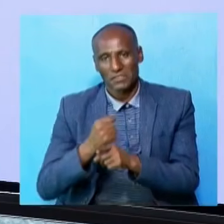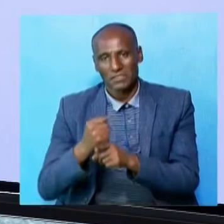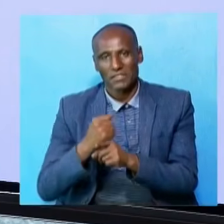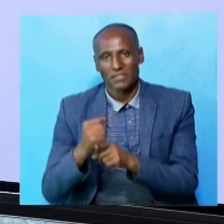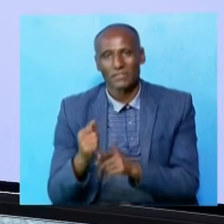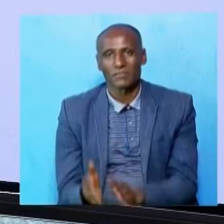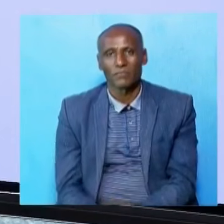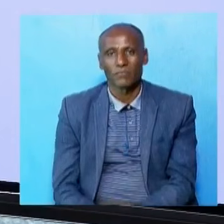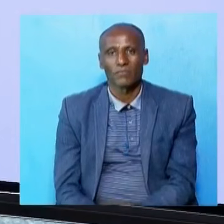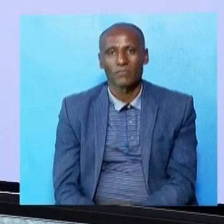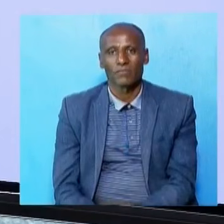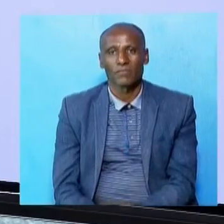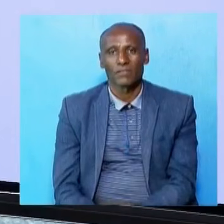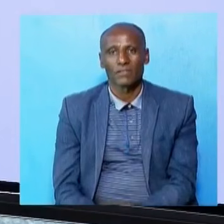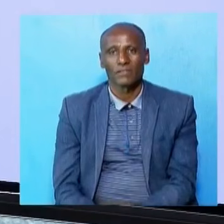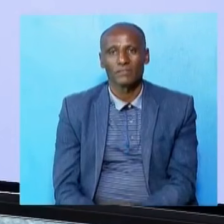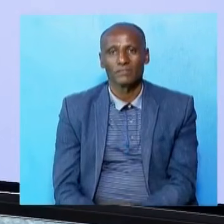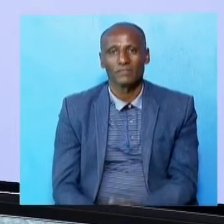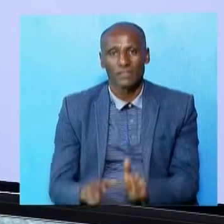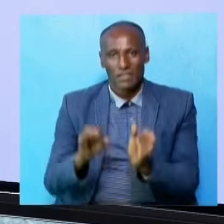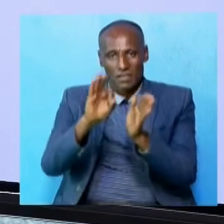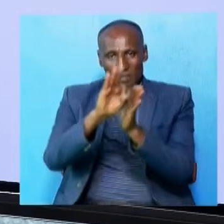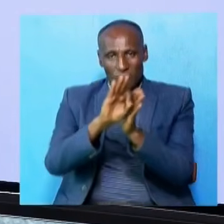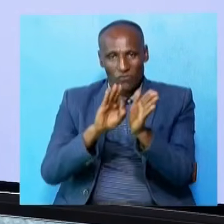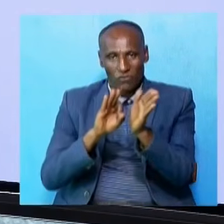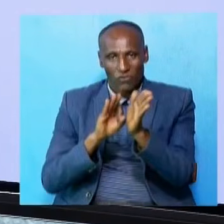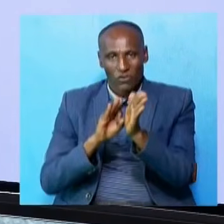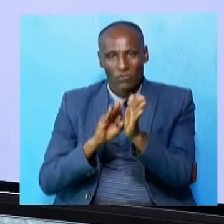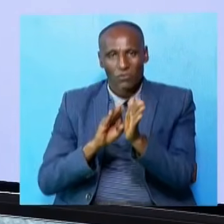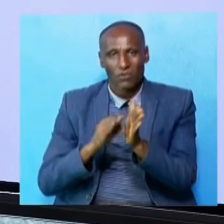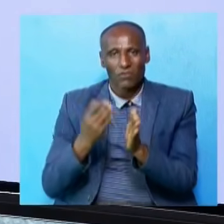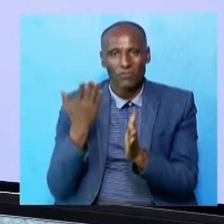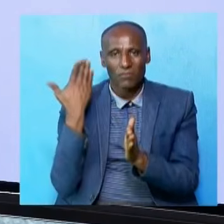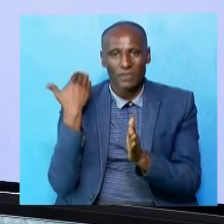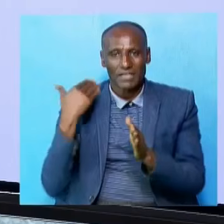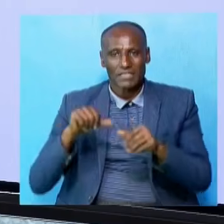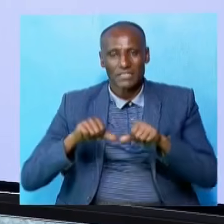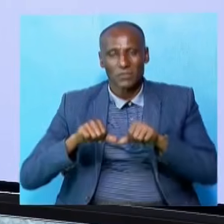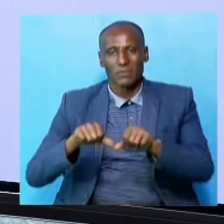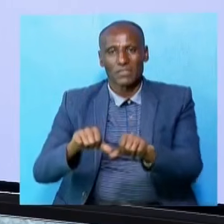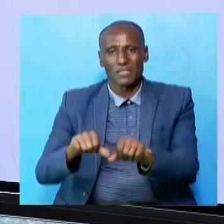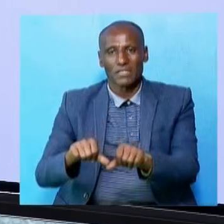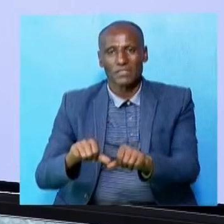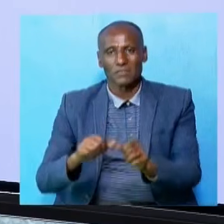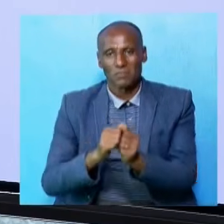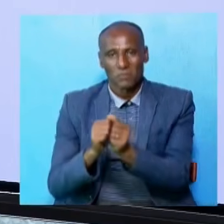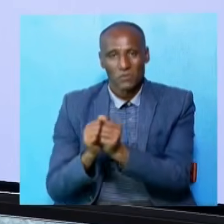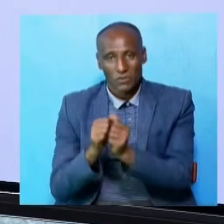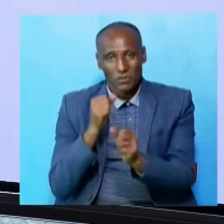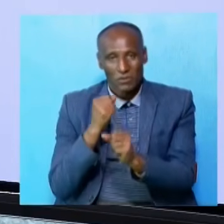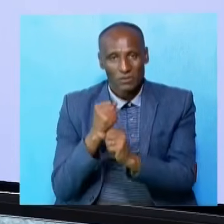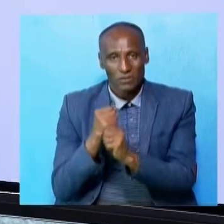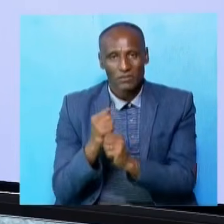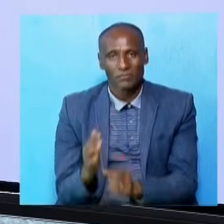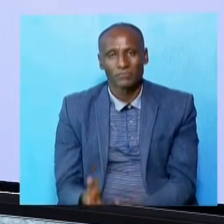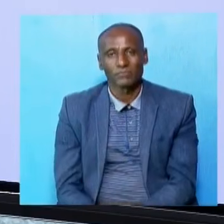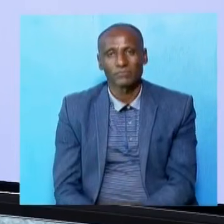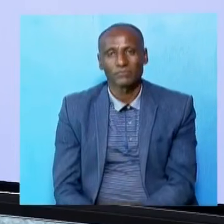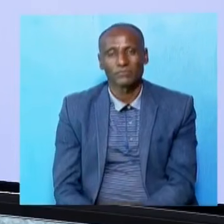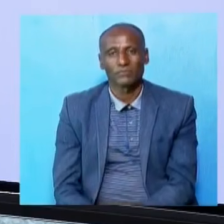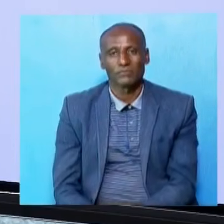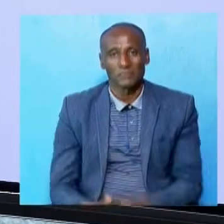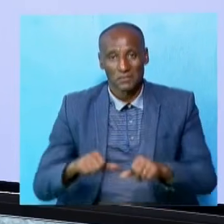bring out the form of past continuous. Can you do that with me? Yes? Let's